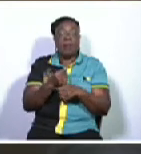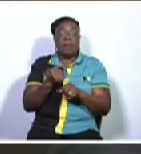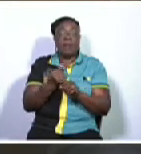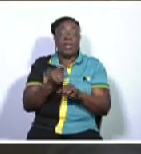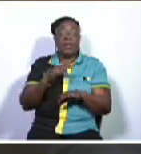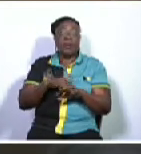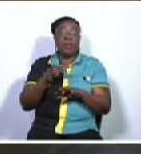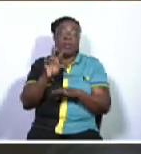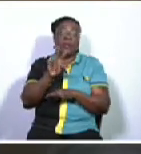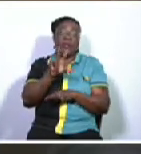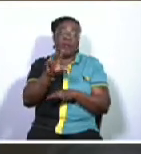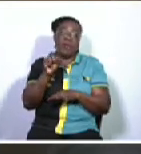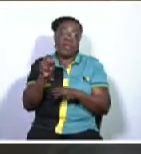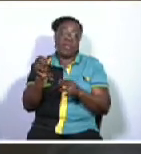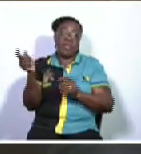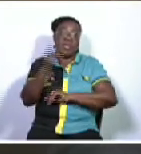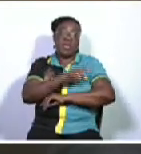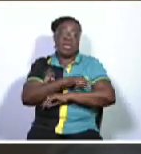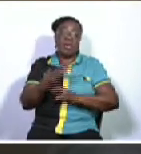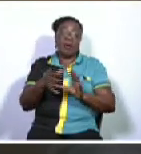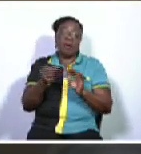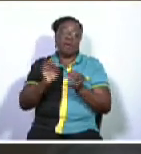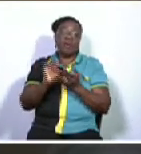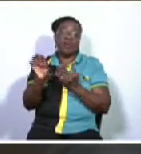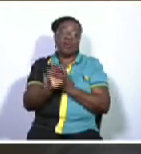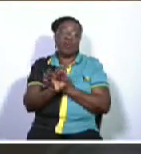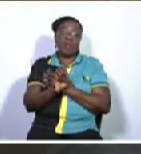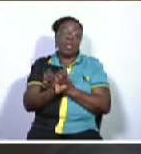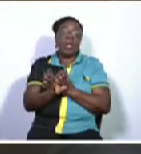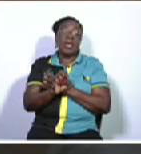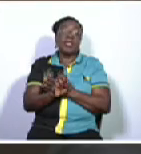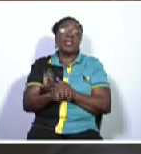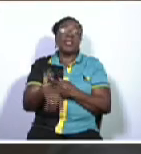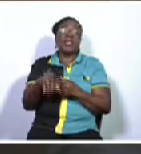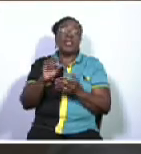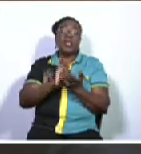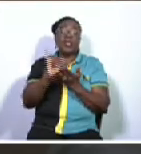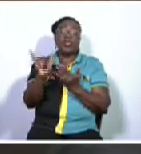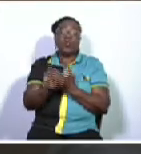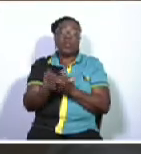30th day of June 2020 until the 31st day of July 2020.